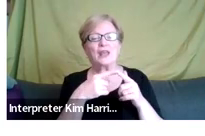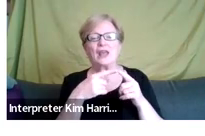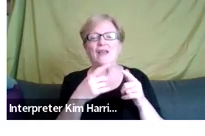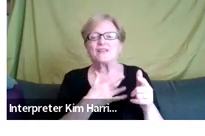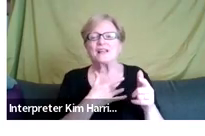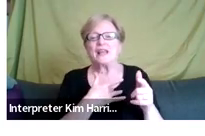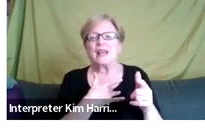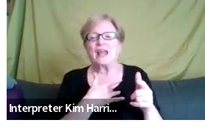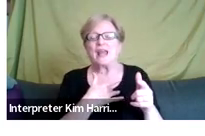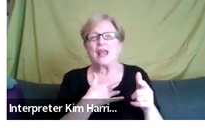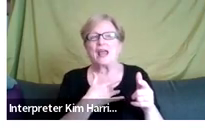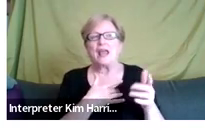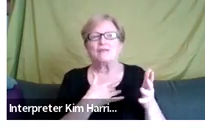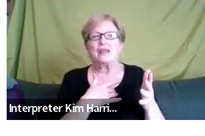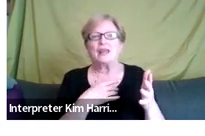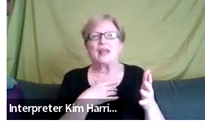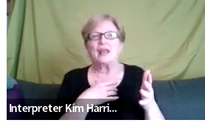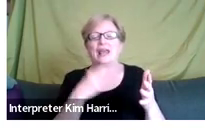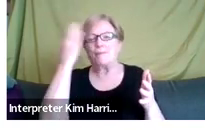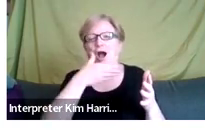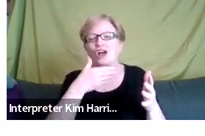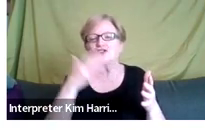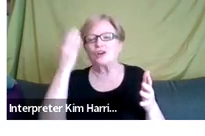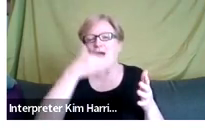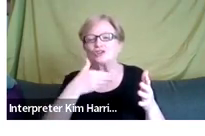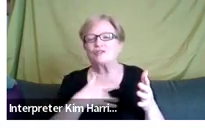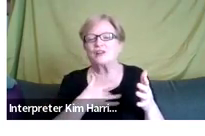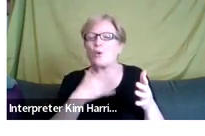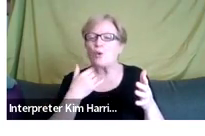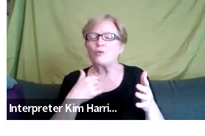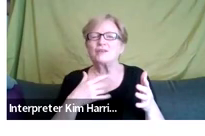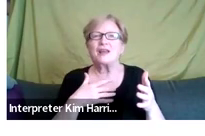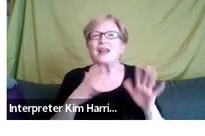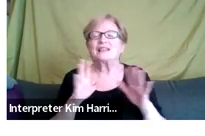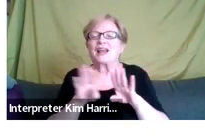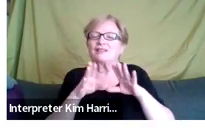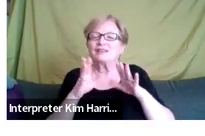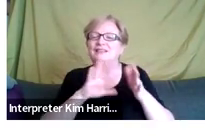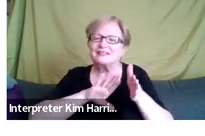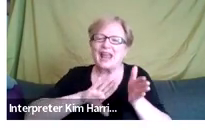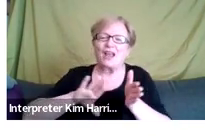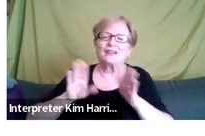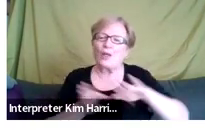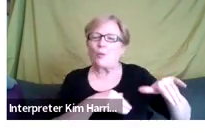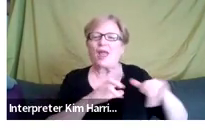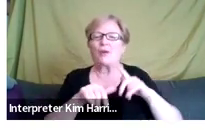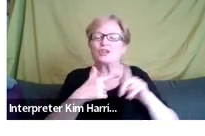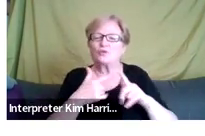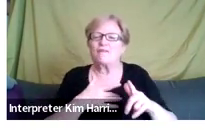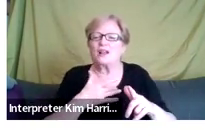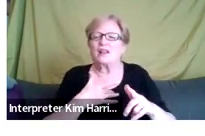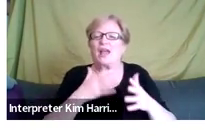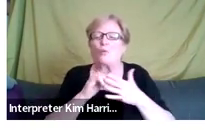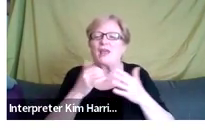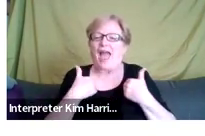like we have value to add to a space. And although it happens a lot to people of color,